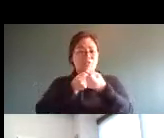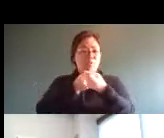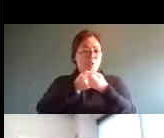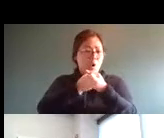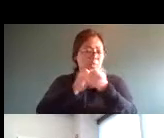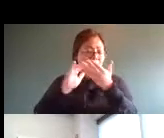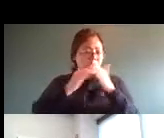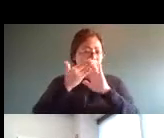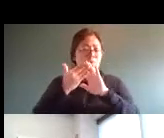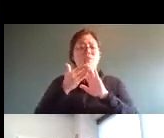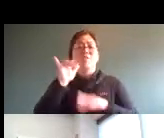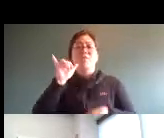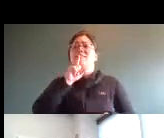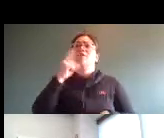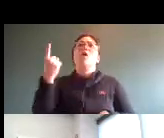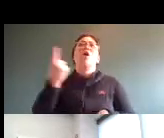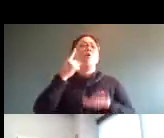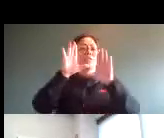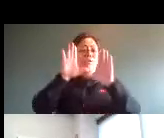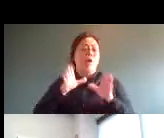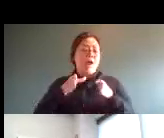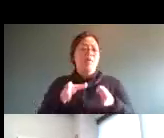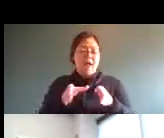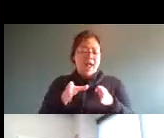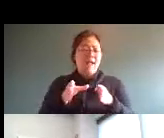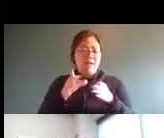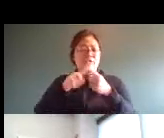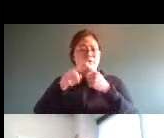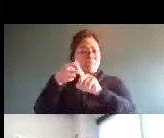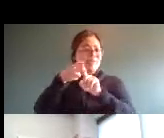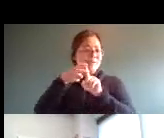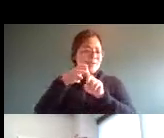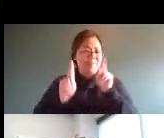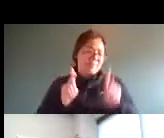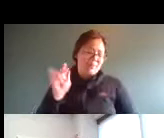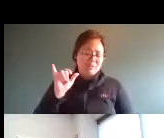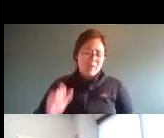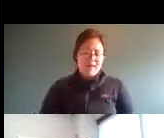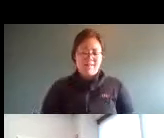attract. So that's always a great way to get out and recruit some individuals as well.